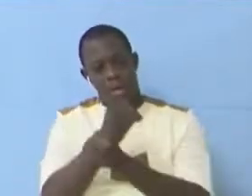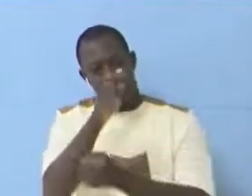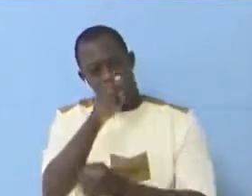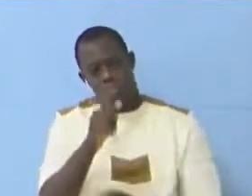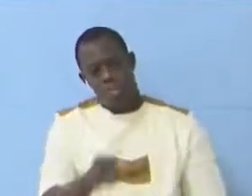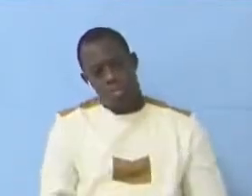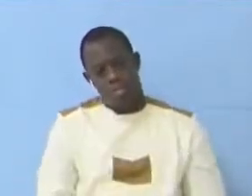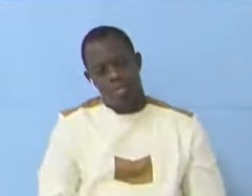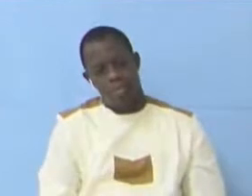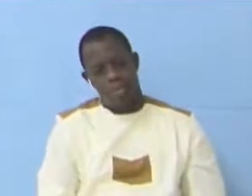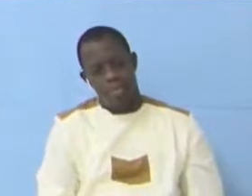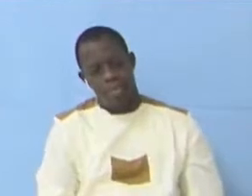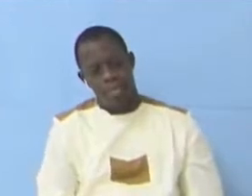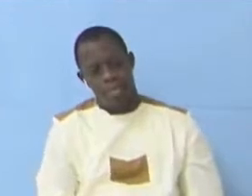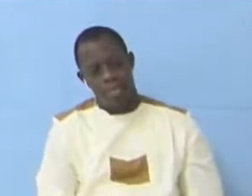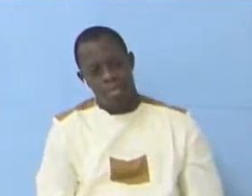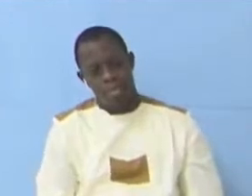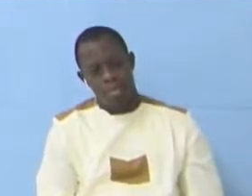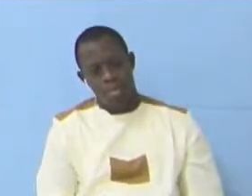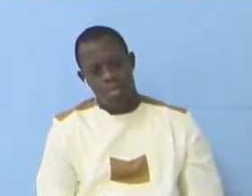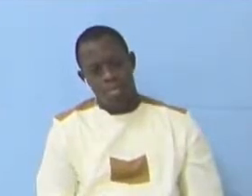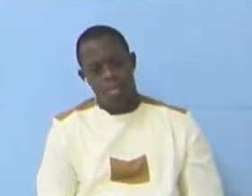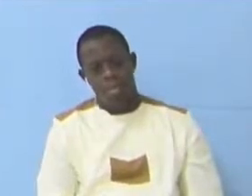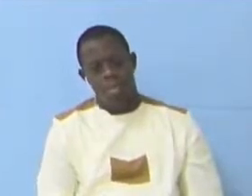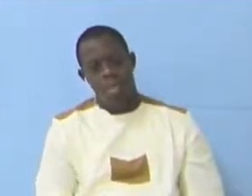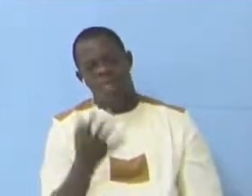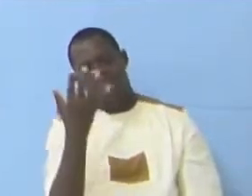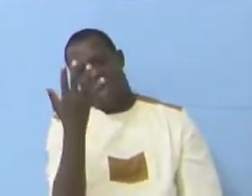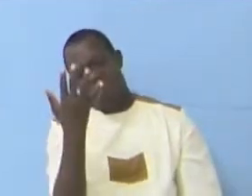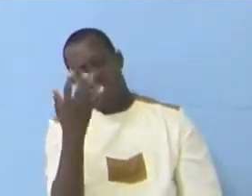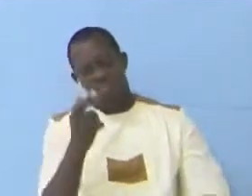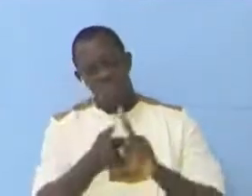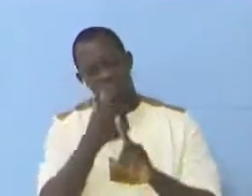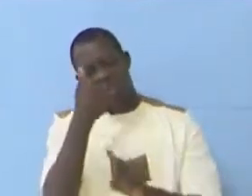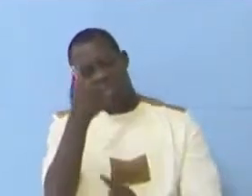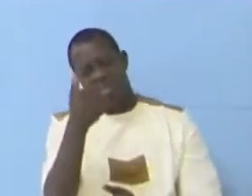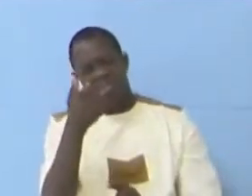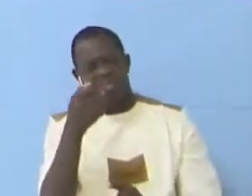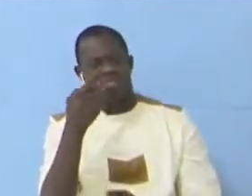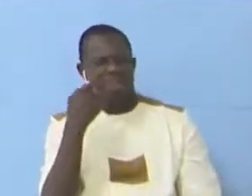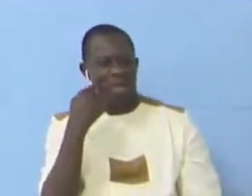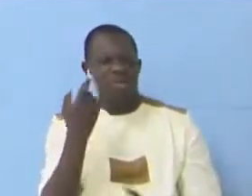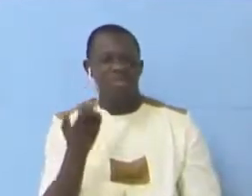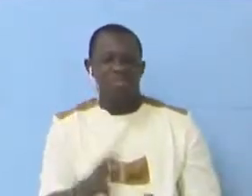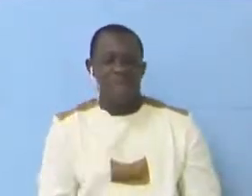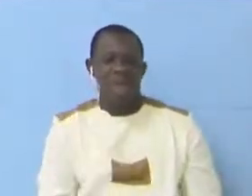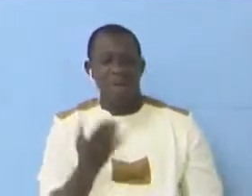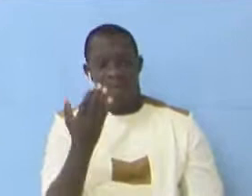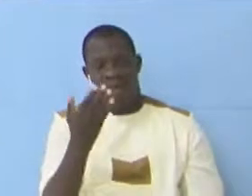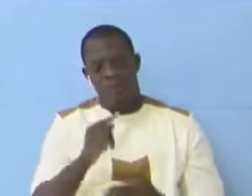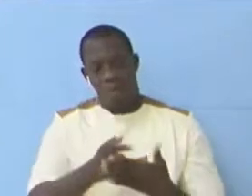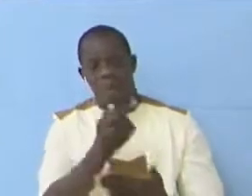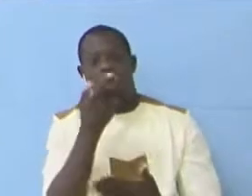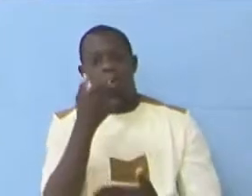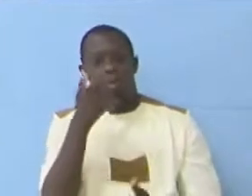balaa ñu laa jàppa. 5 or 6 days. lu dem si juróom ba juróom benni fan.